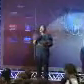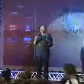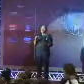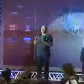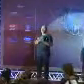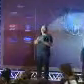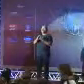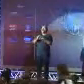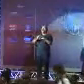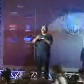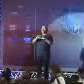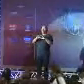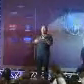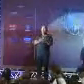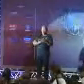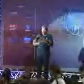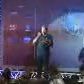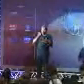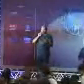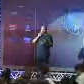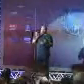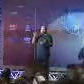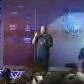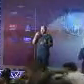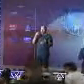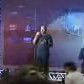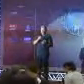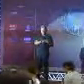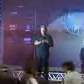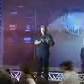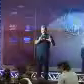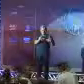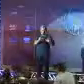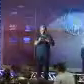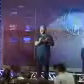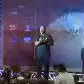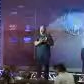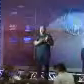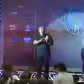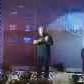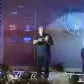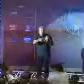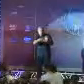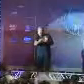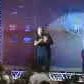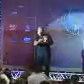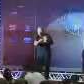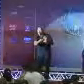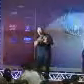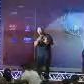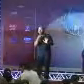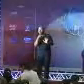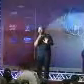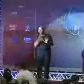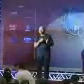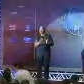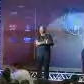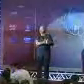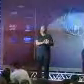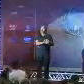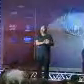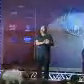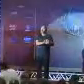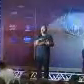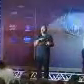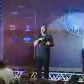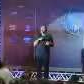Virtualization is the key word of today, and Linux has 2 different virtualization methods that you can look